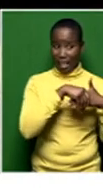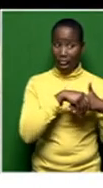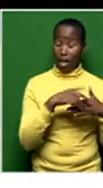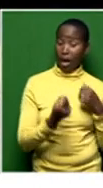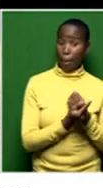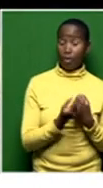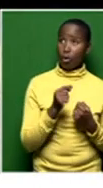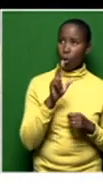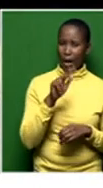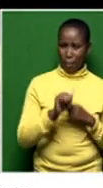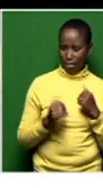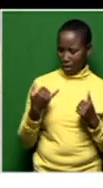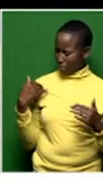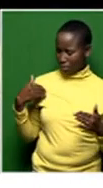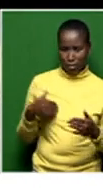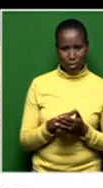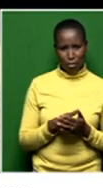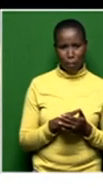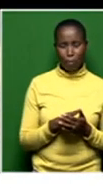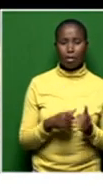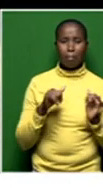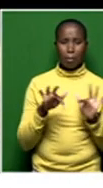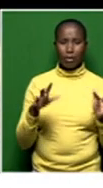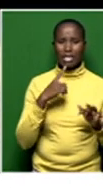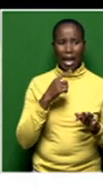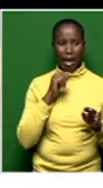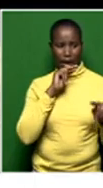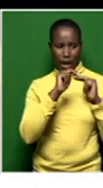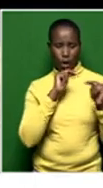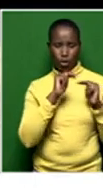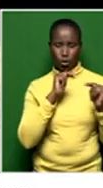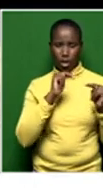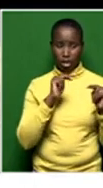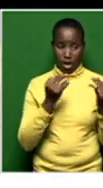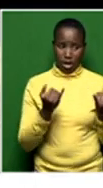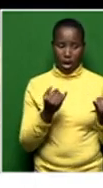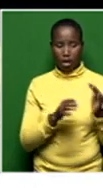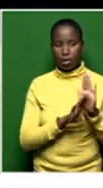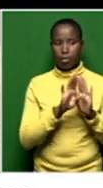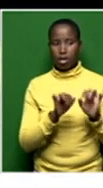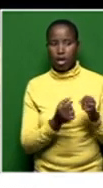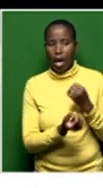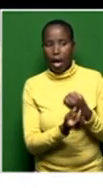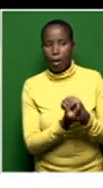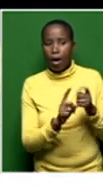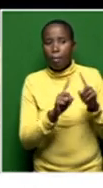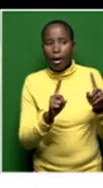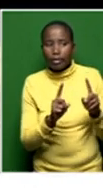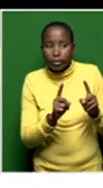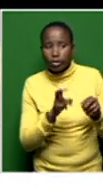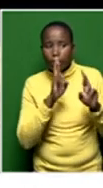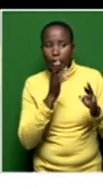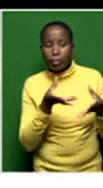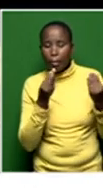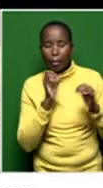for 8 months now, and there's always this talk that the negotiations are in an advanced stage, and yet nothing comes of it. And